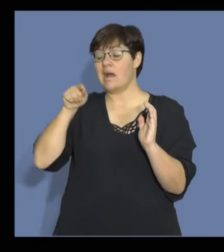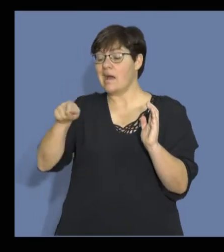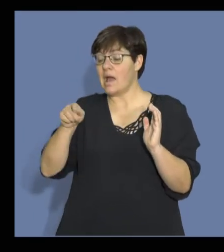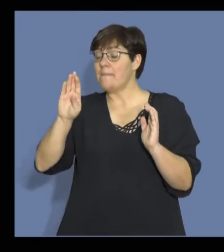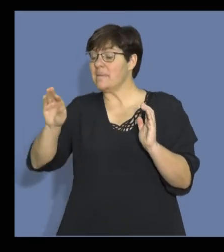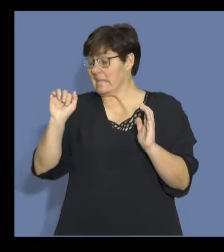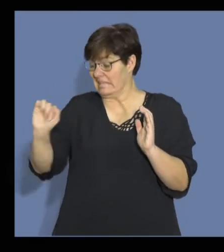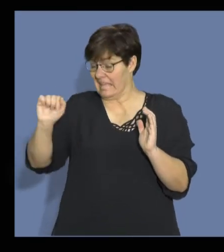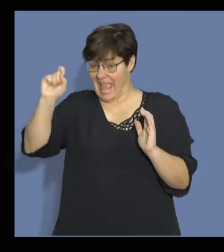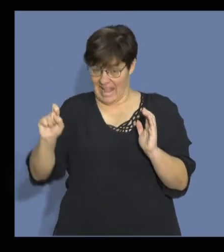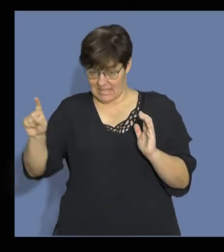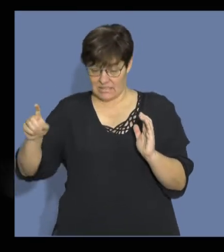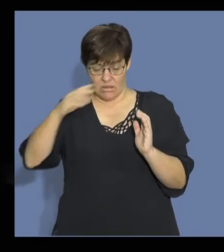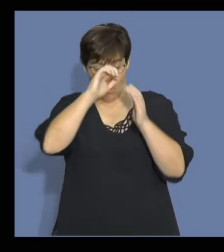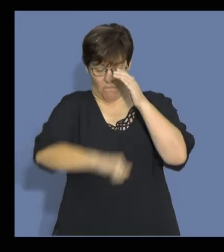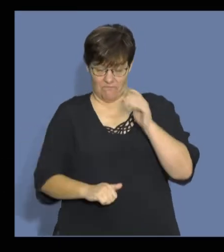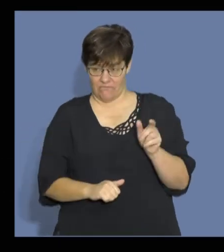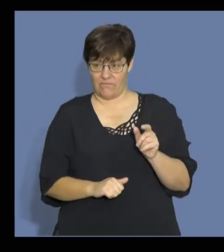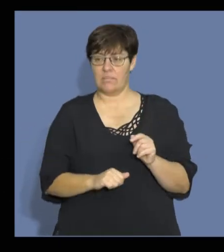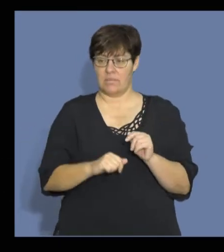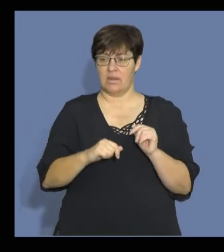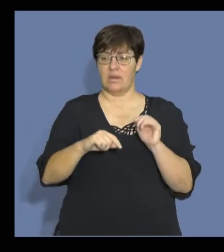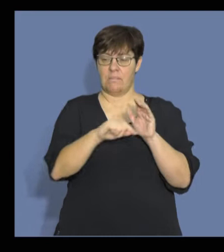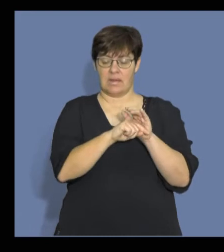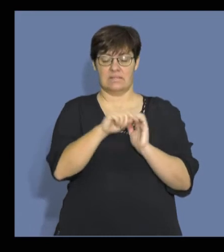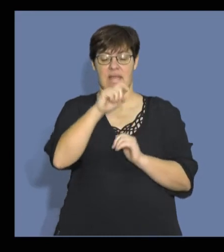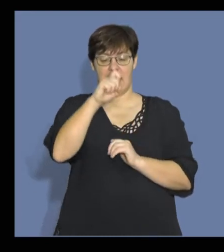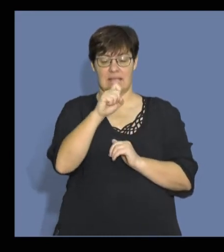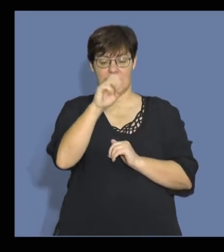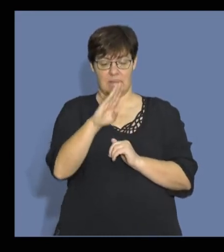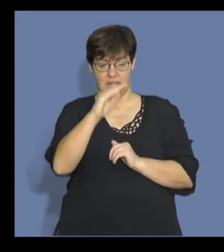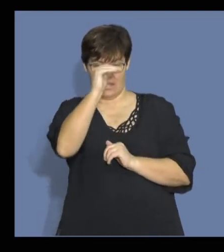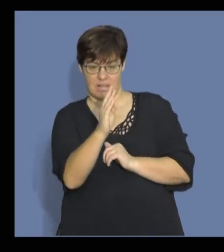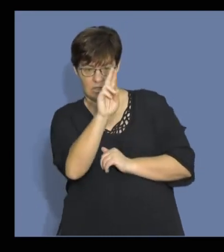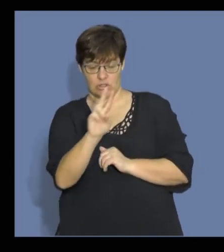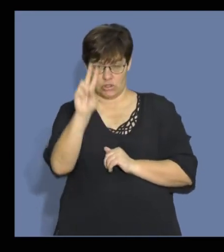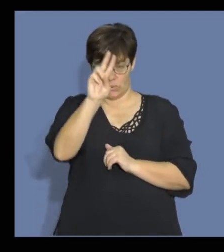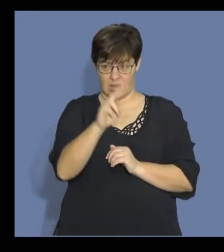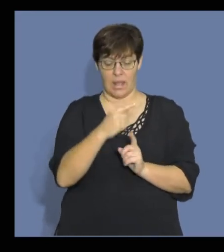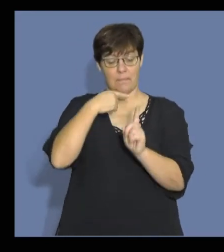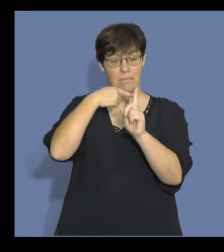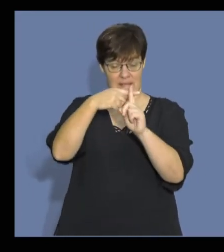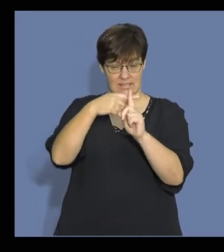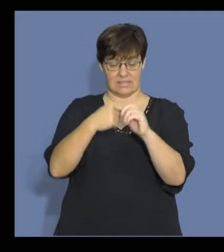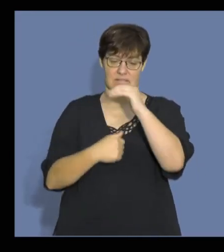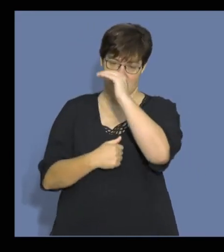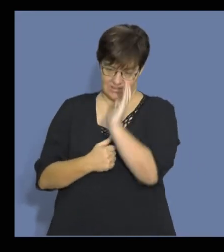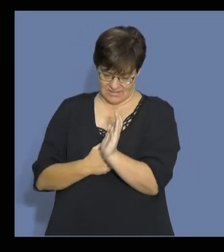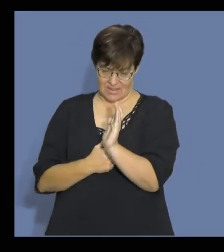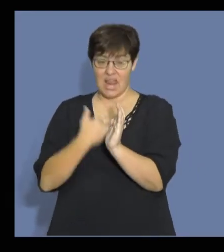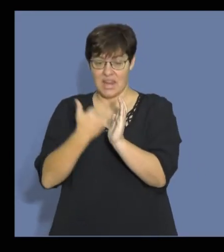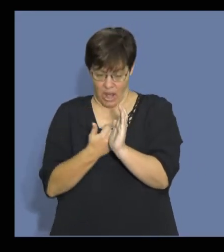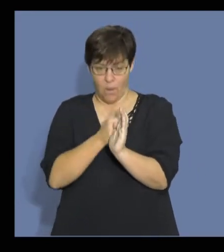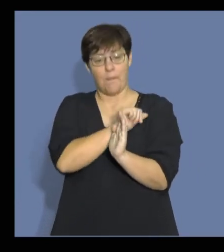x coordinate of the second point, and I'm going to square that. And then I'm going to add, I'm going to open